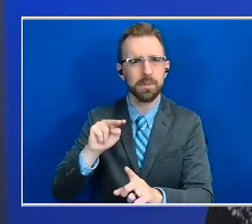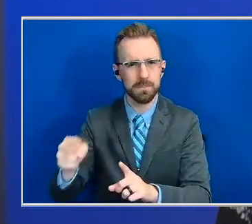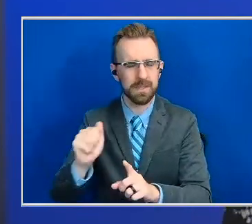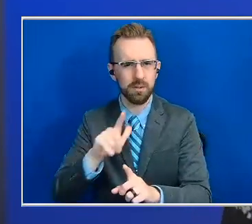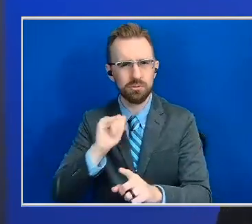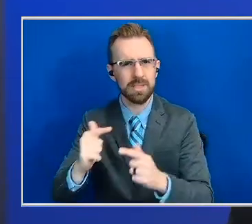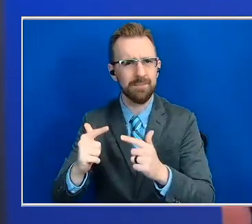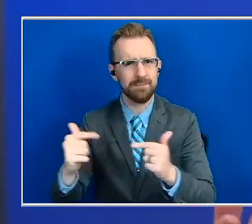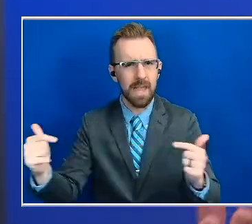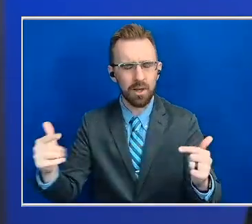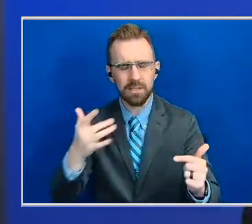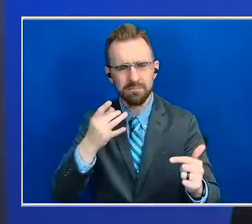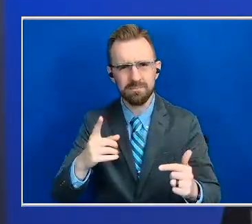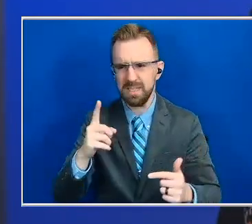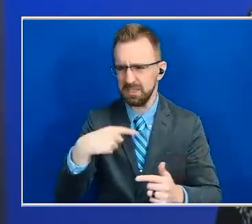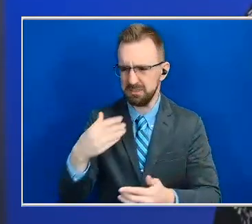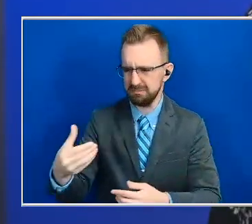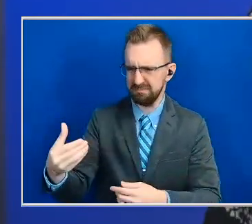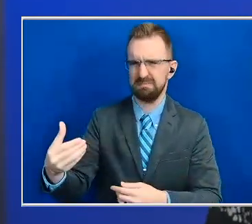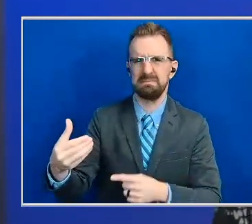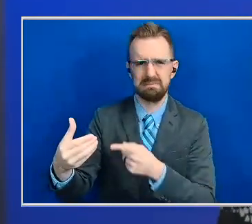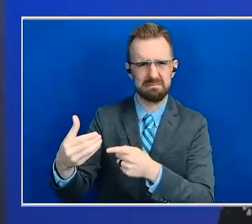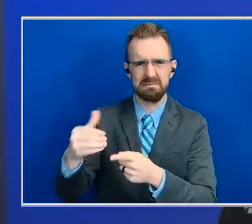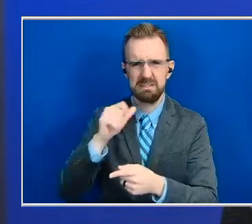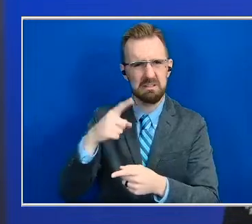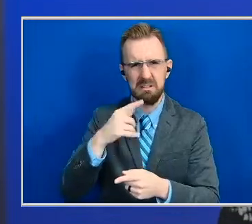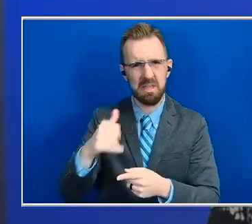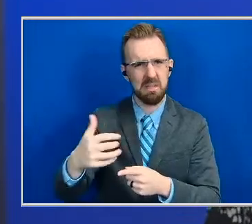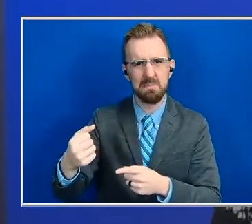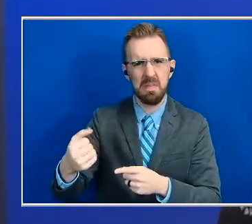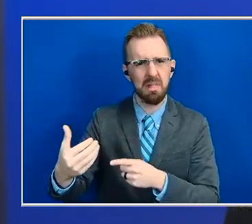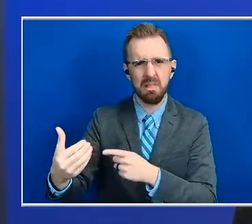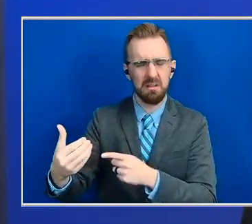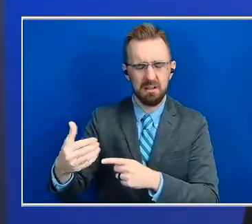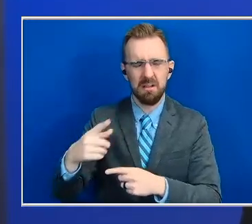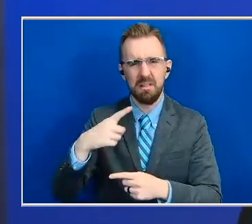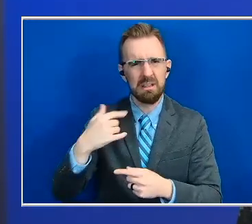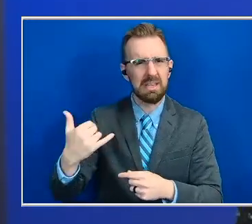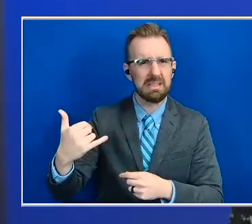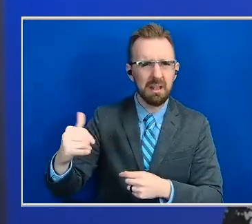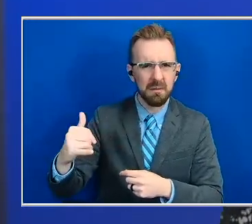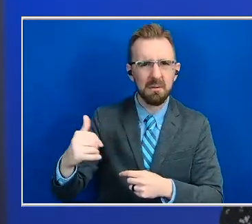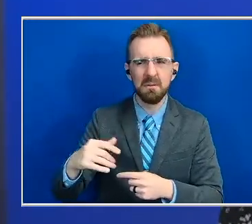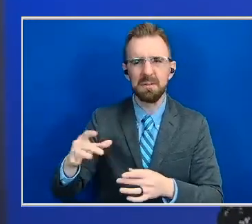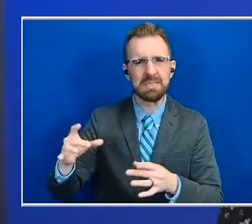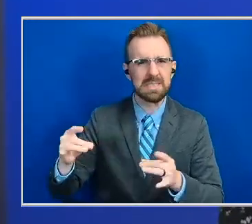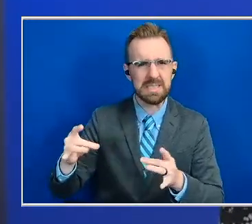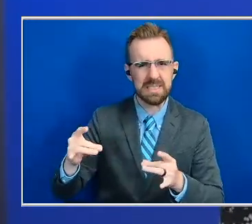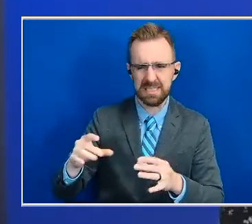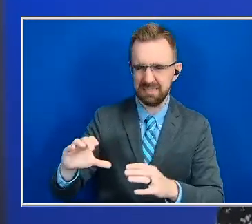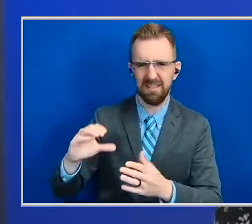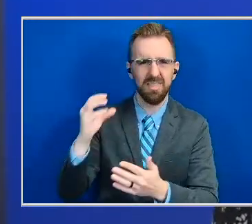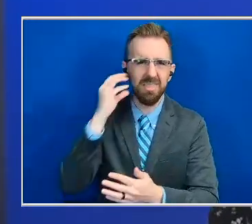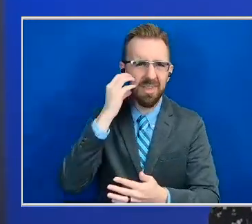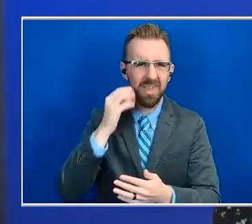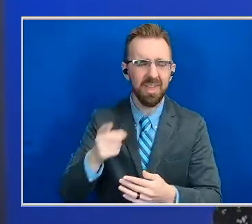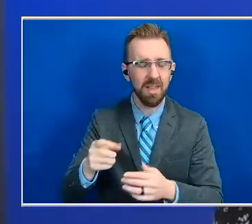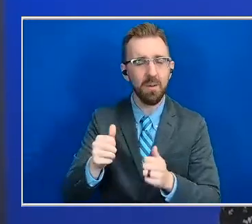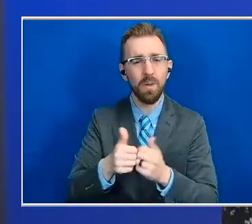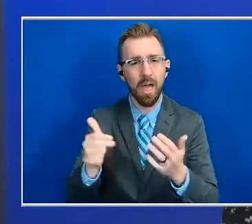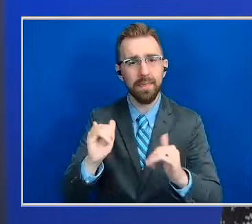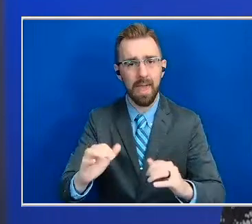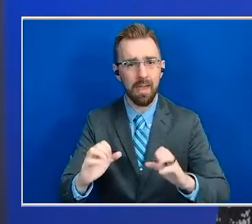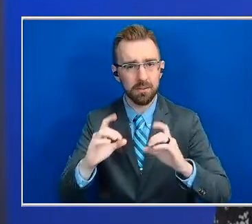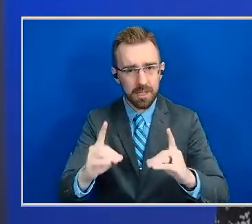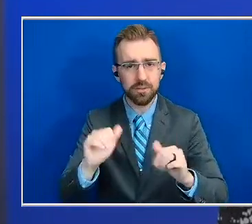It looks different. It doesn't look like milk, right? It looks yellowish. It looks sticky. So without that education, you can understand